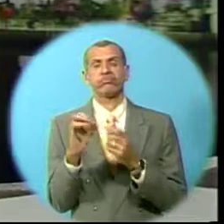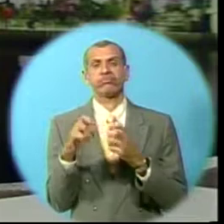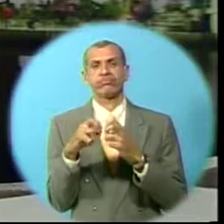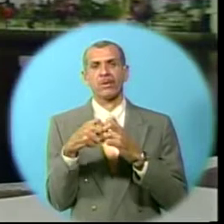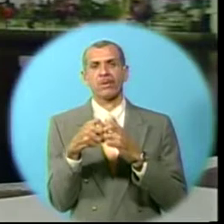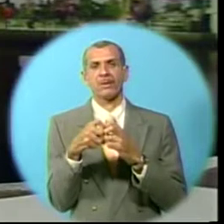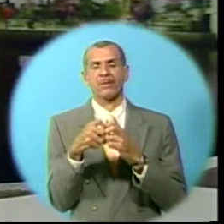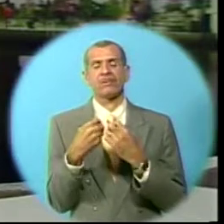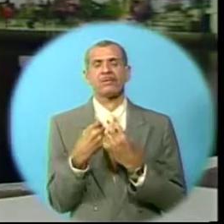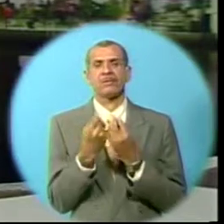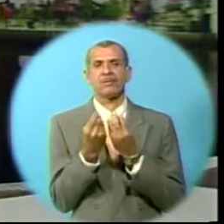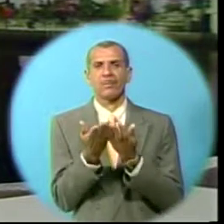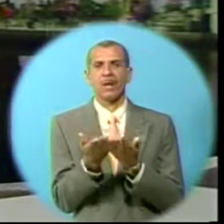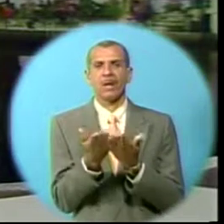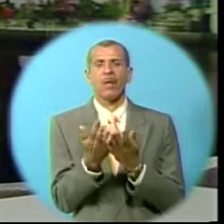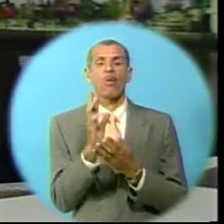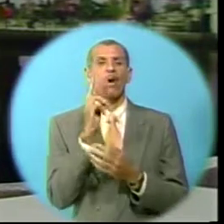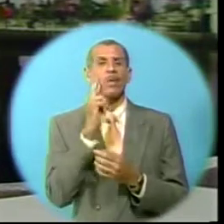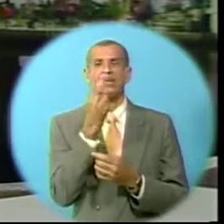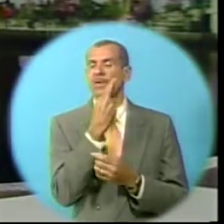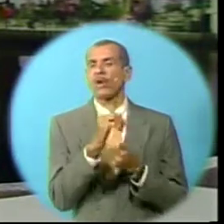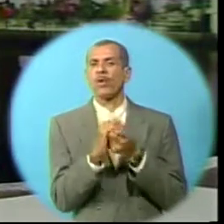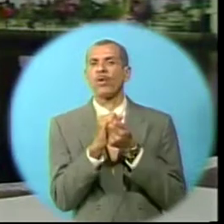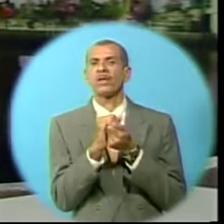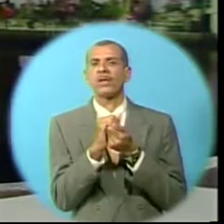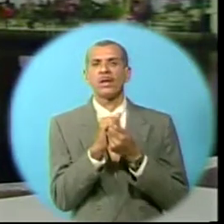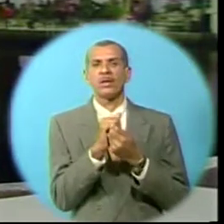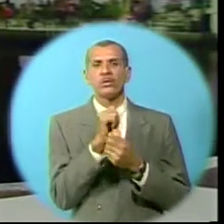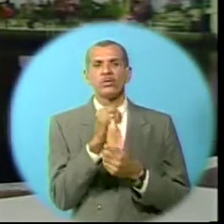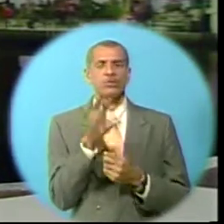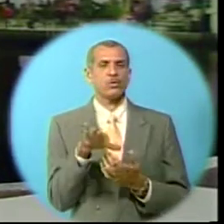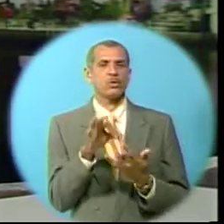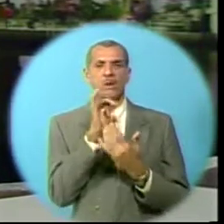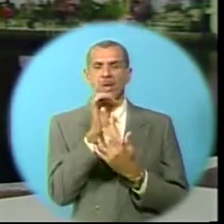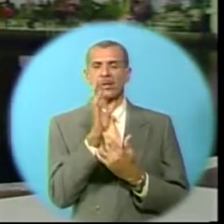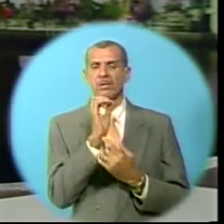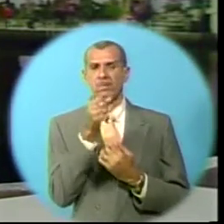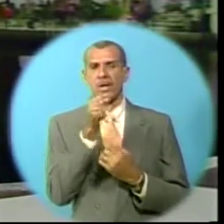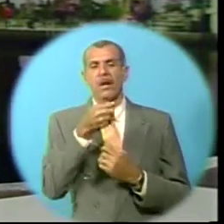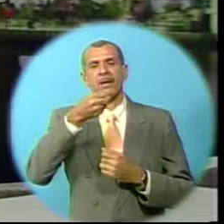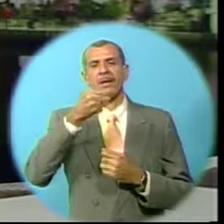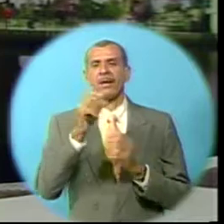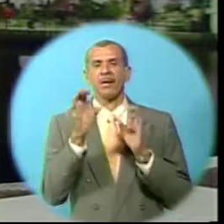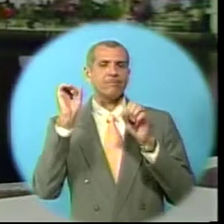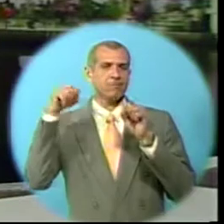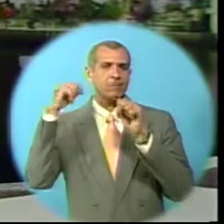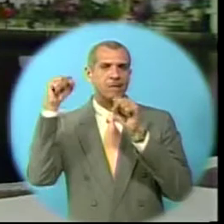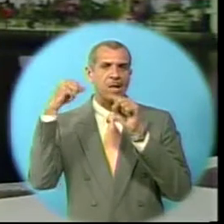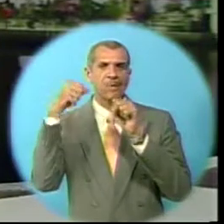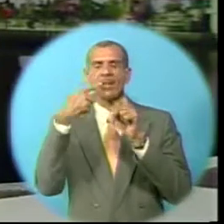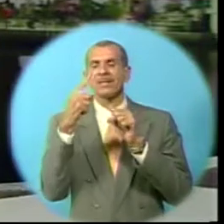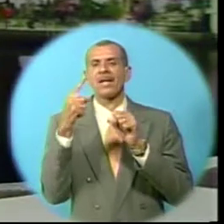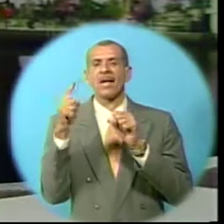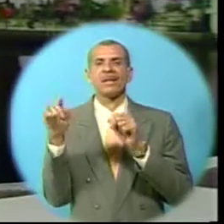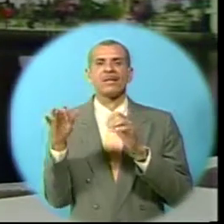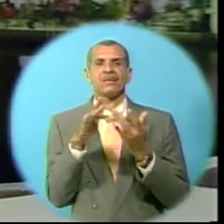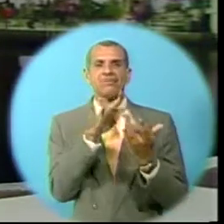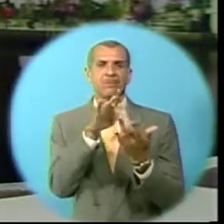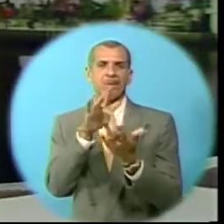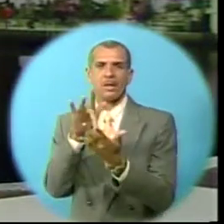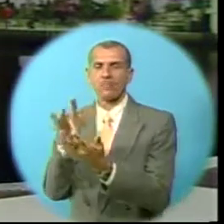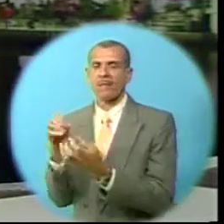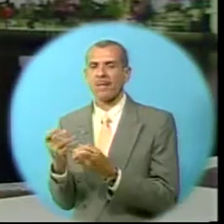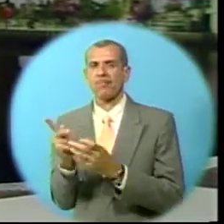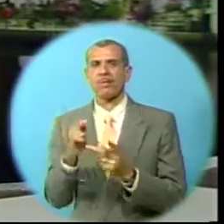the supply. One restaurant owner who preferred not to speak on camera said there has been a trickle-down effect that has touched multiple players in the